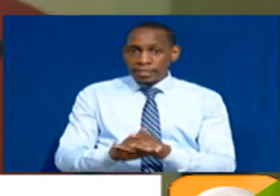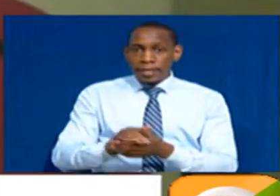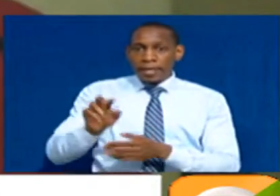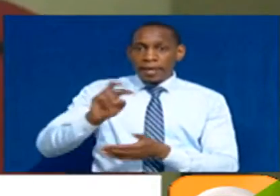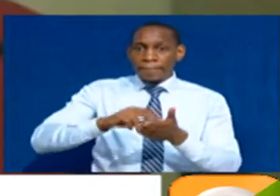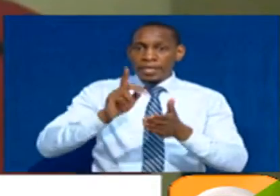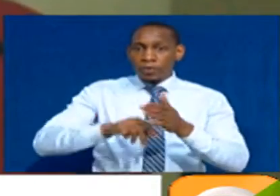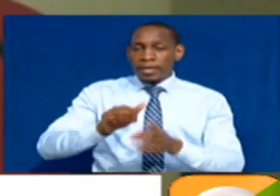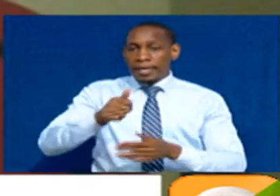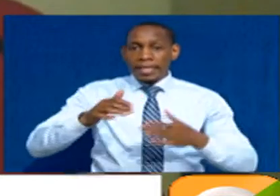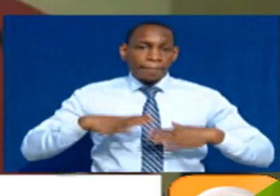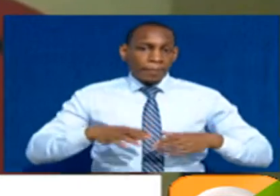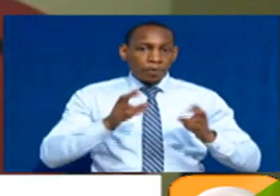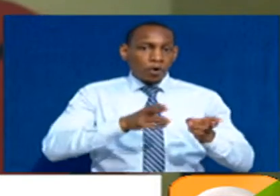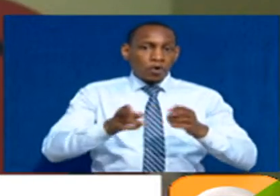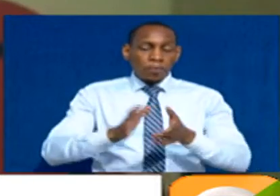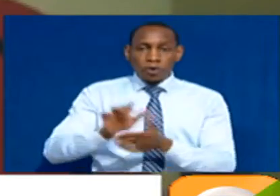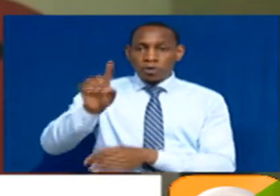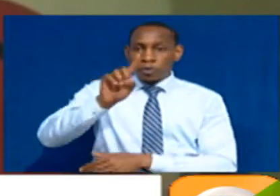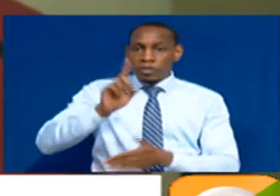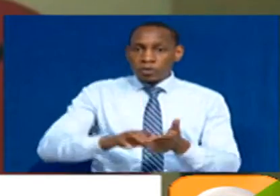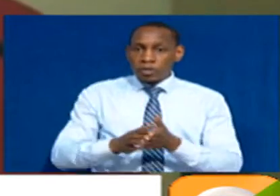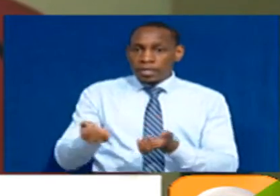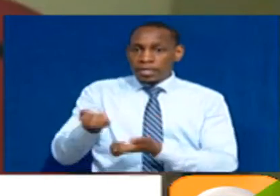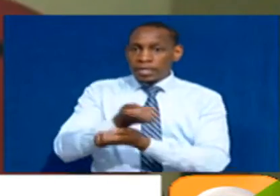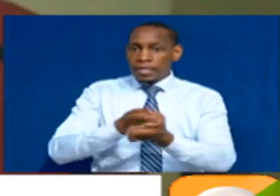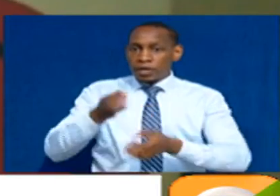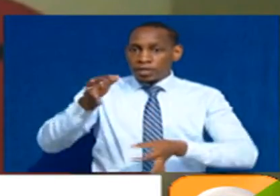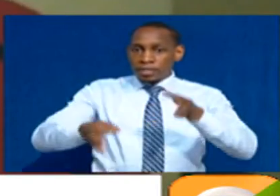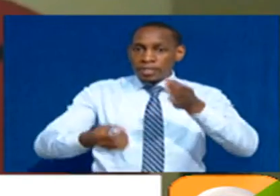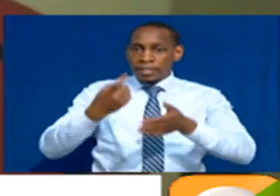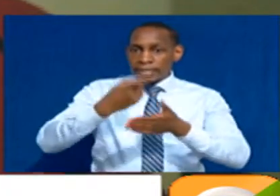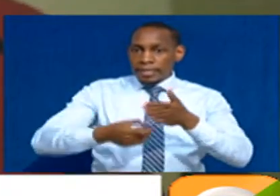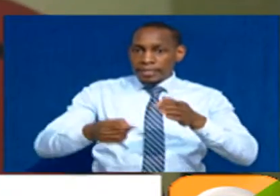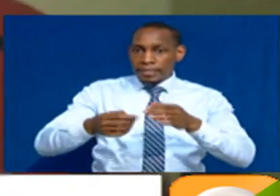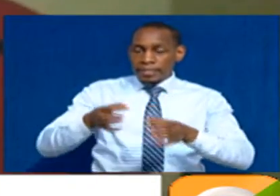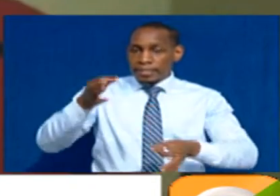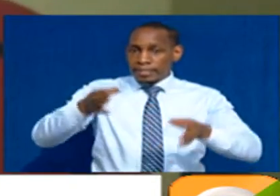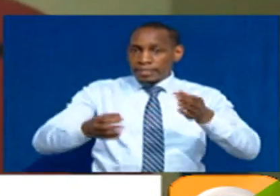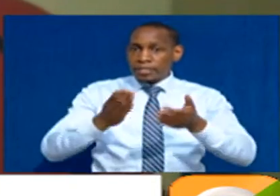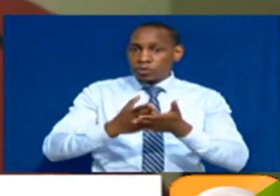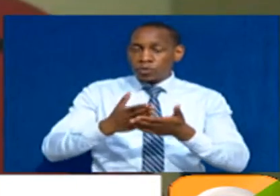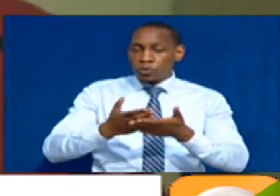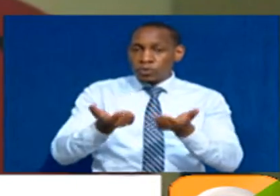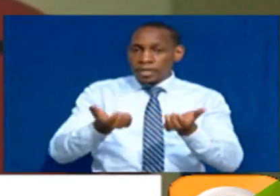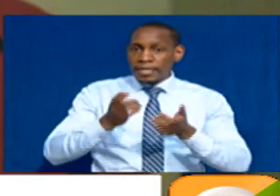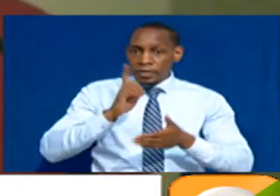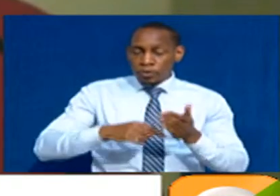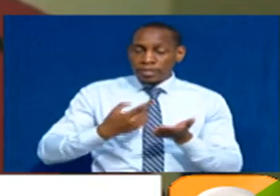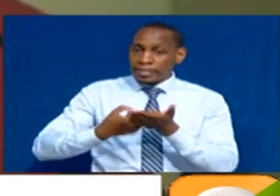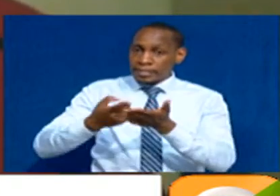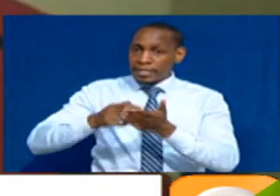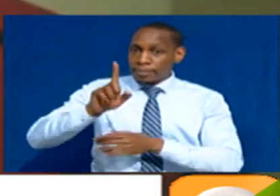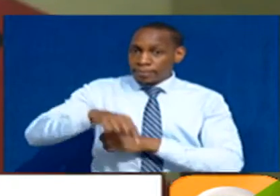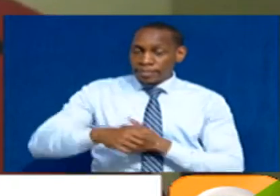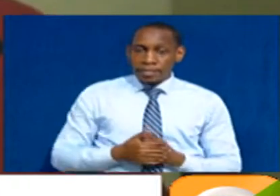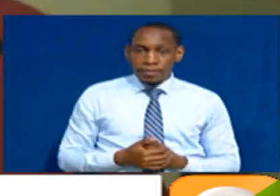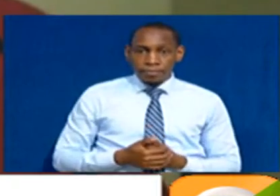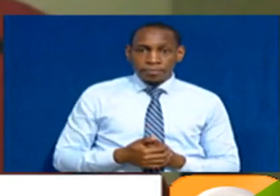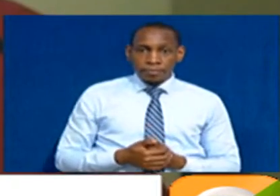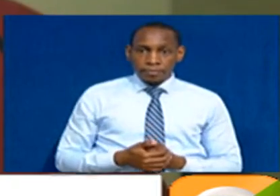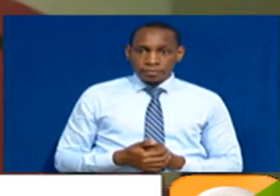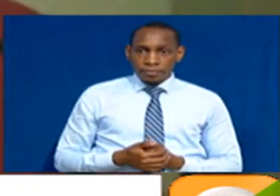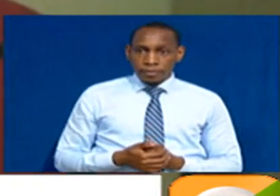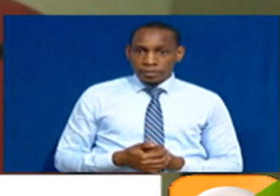what does it mean for the rest of Kenyans? So there's a question around economic justice and tax justice that we really need to discuss. Even if it is